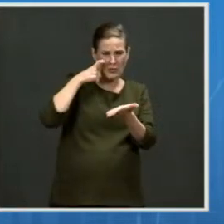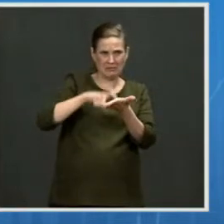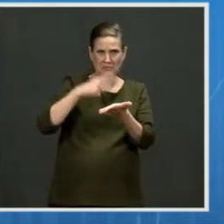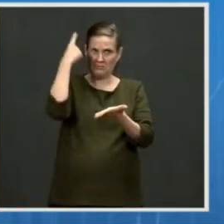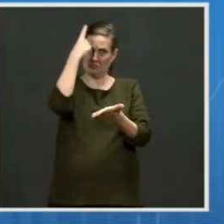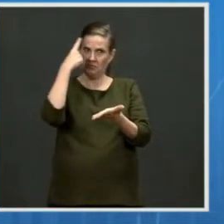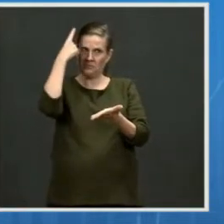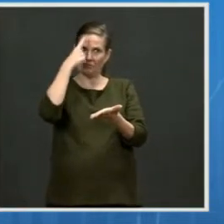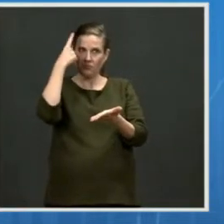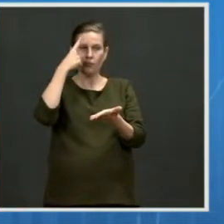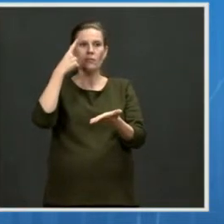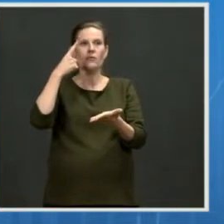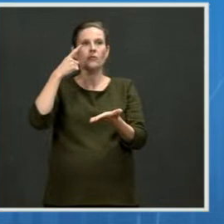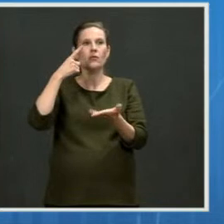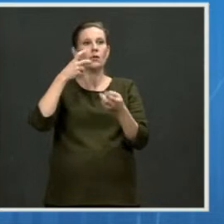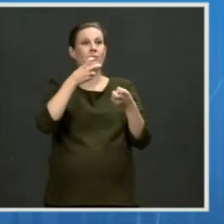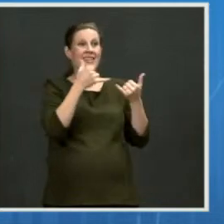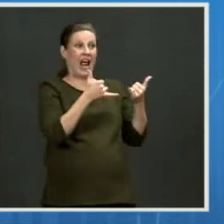Suez Canal? Thank you.